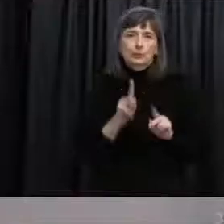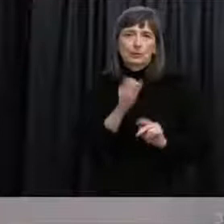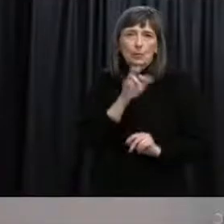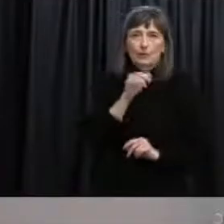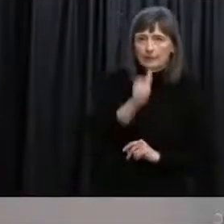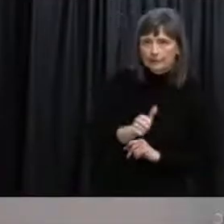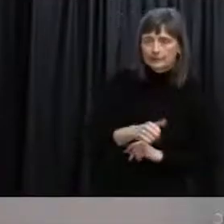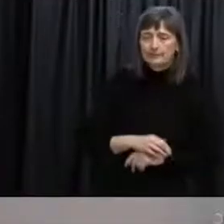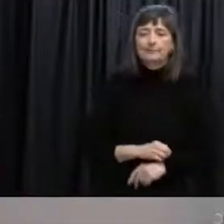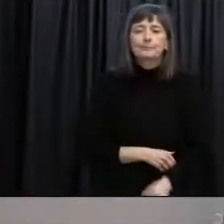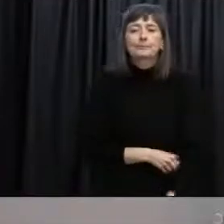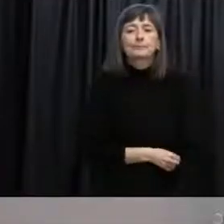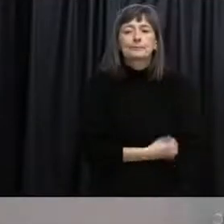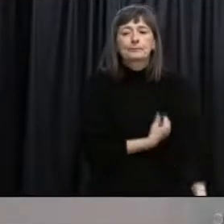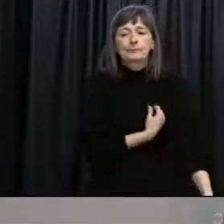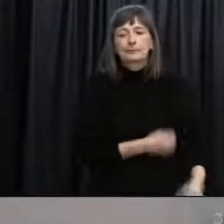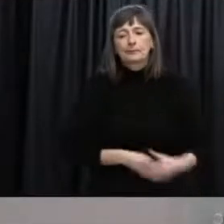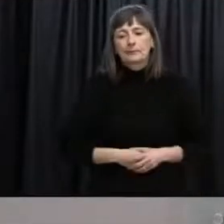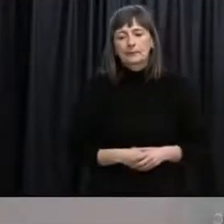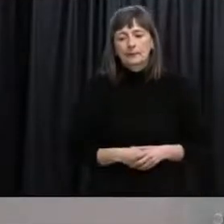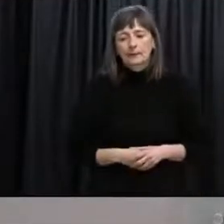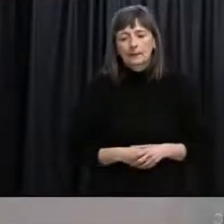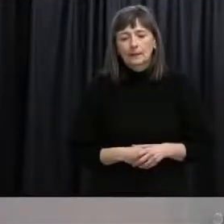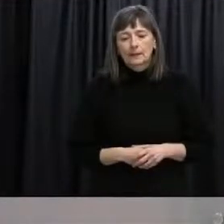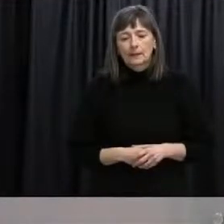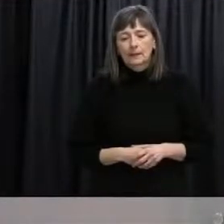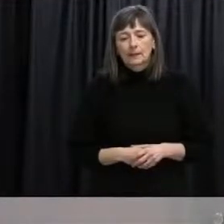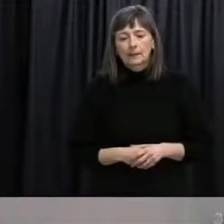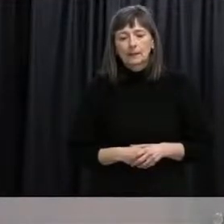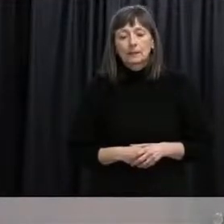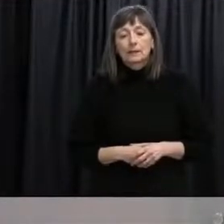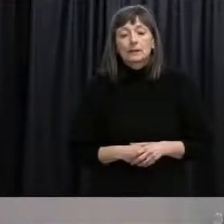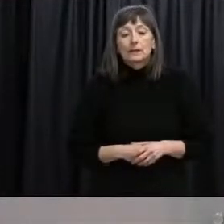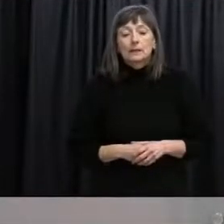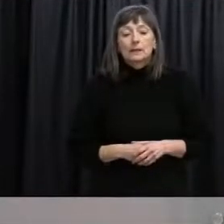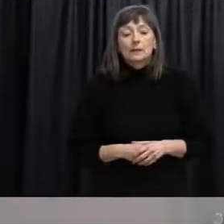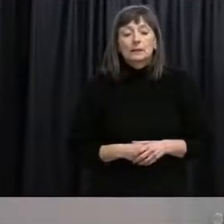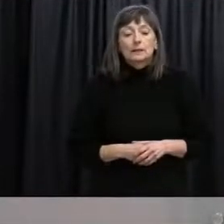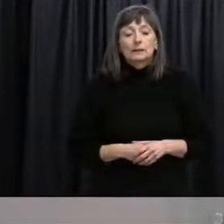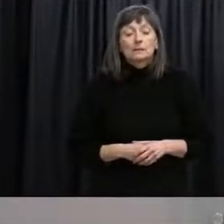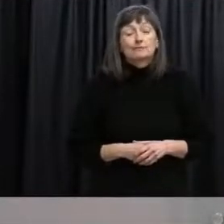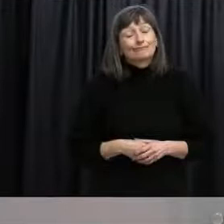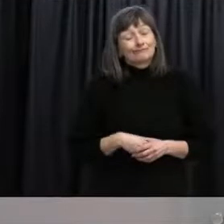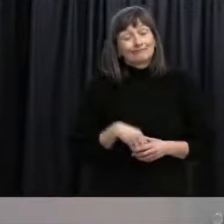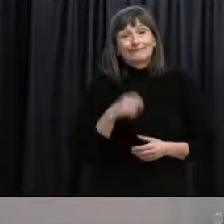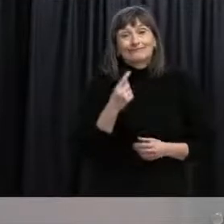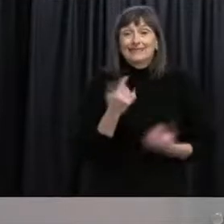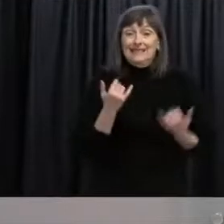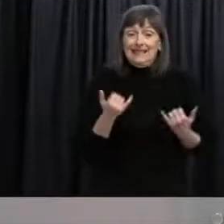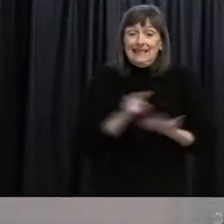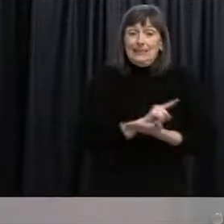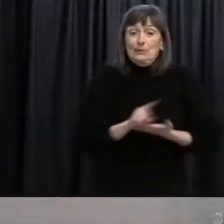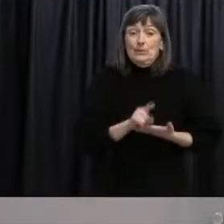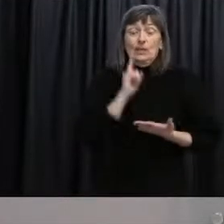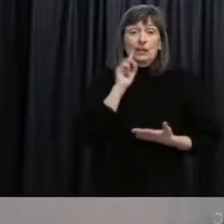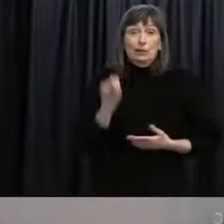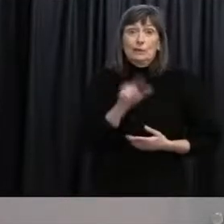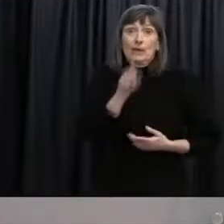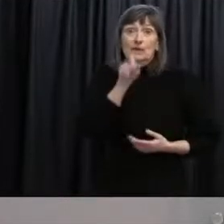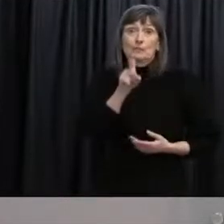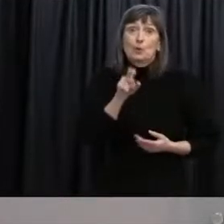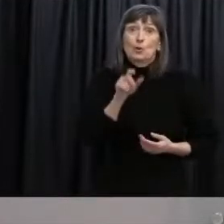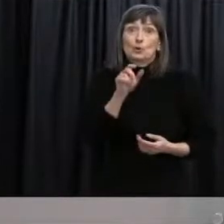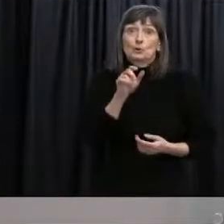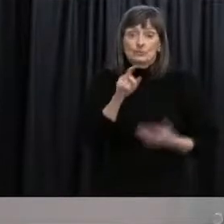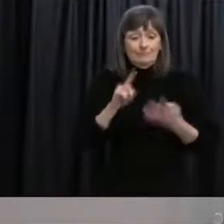Thank you. And now with this change in recommendation, the province is expecting quite a few more doses of AstraZeneca this week alone. How